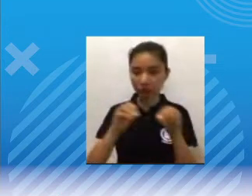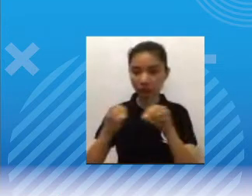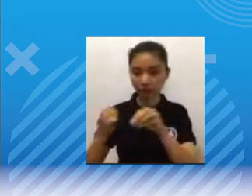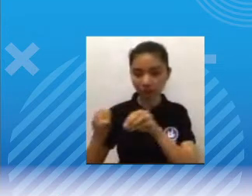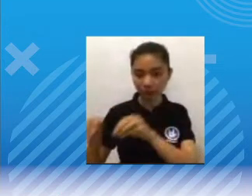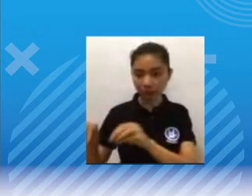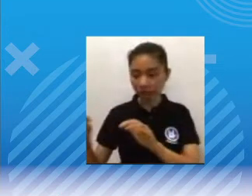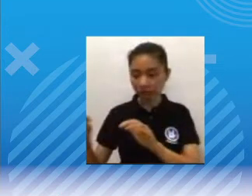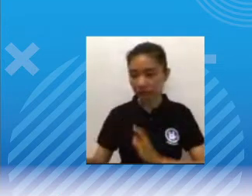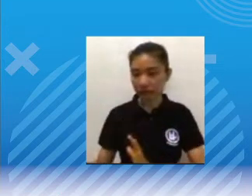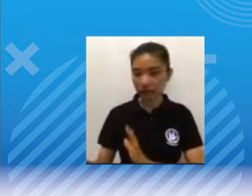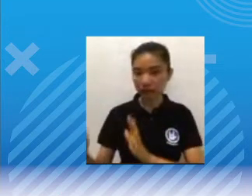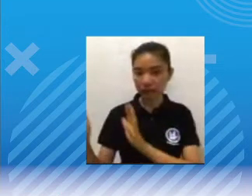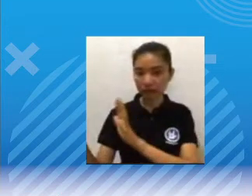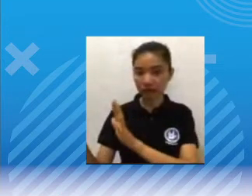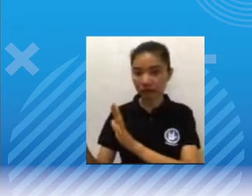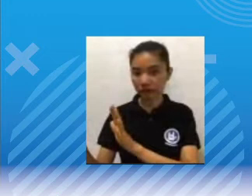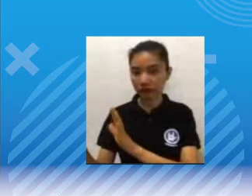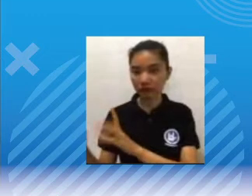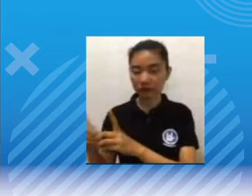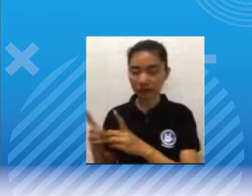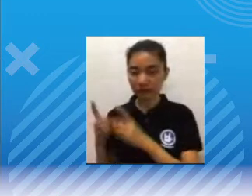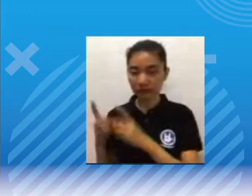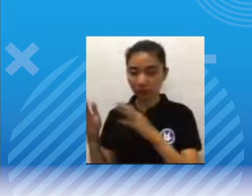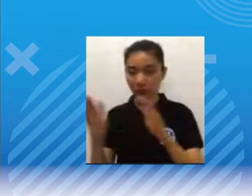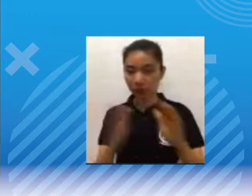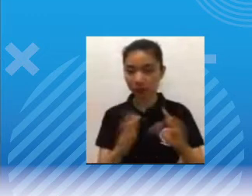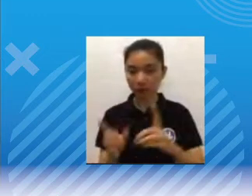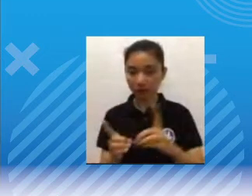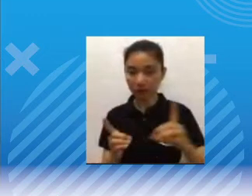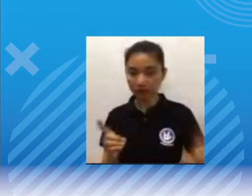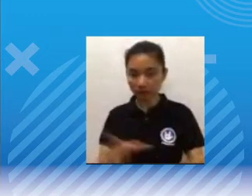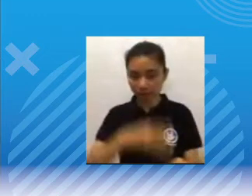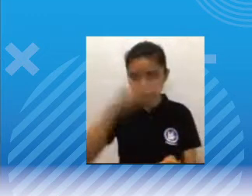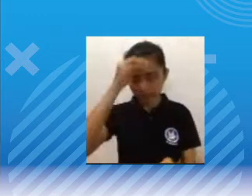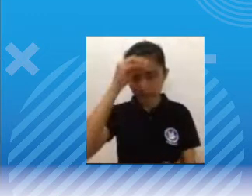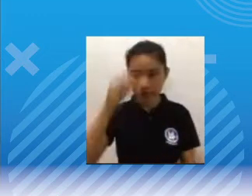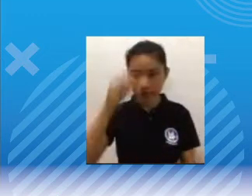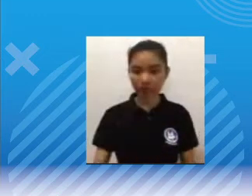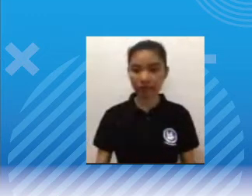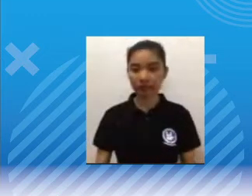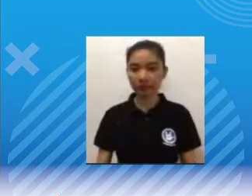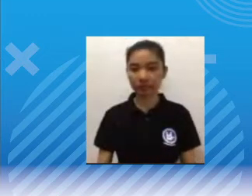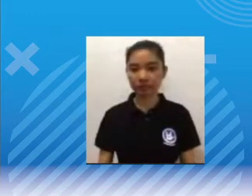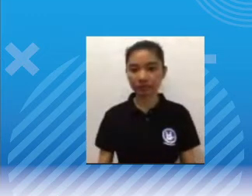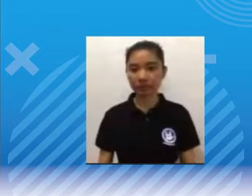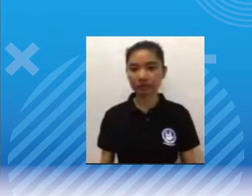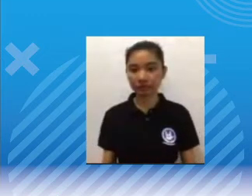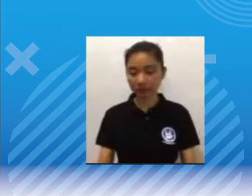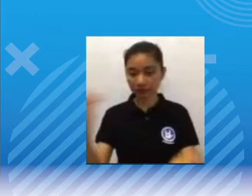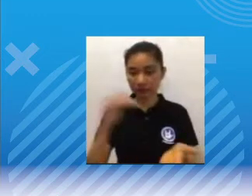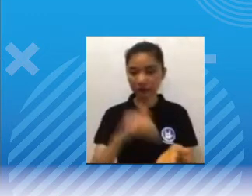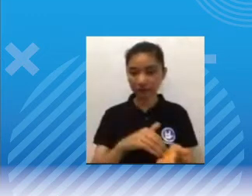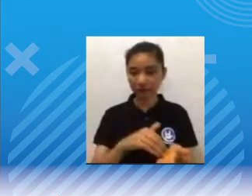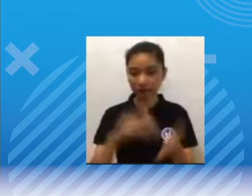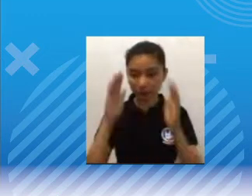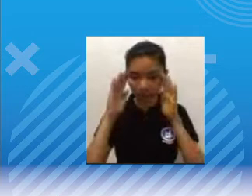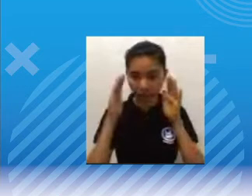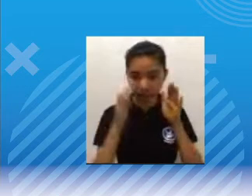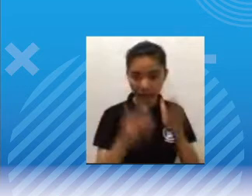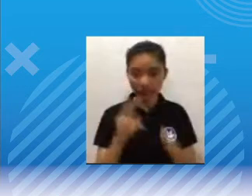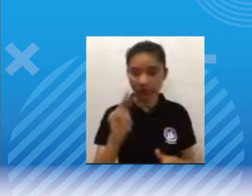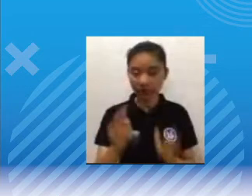distance learning. No? At again, i-emphasize ko lang na itong mga needed skills dito are already